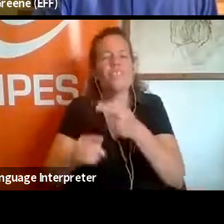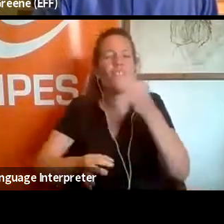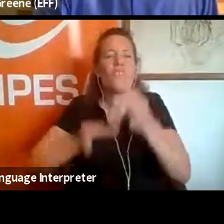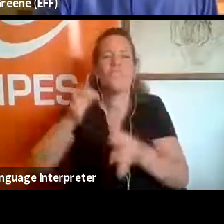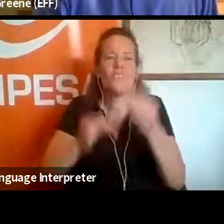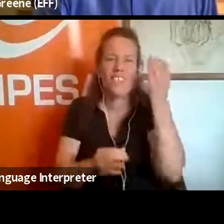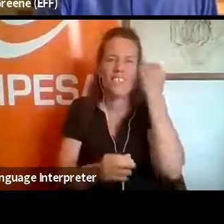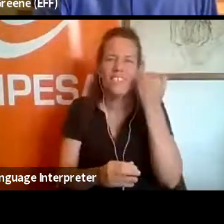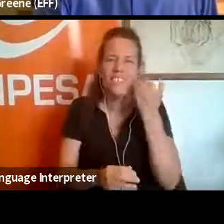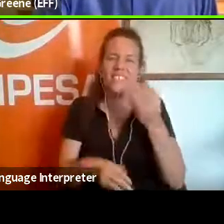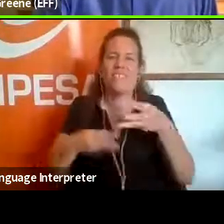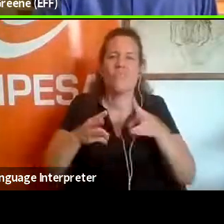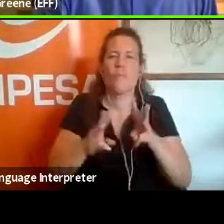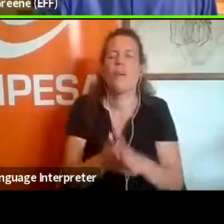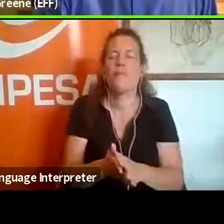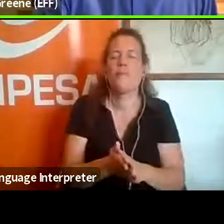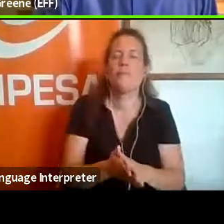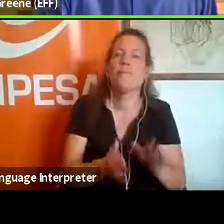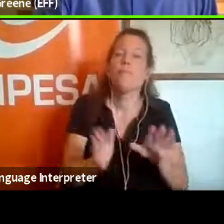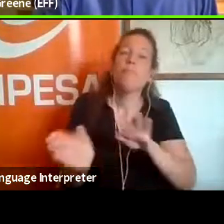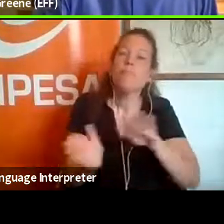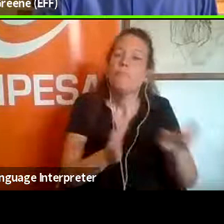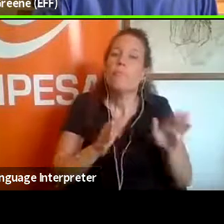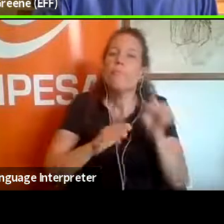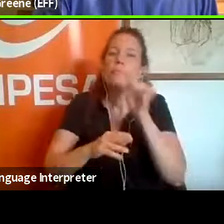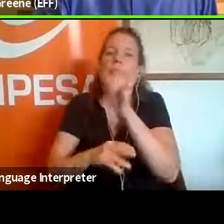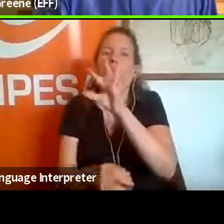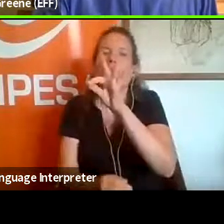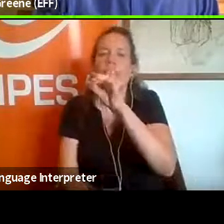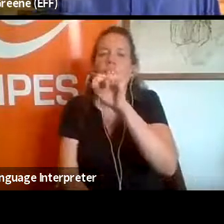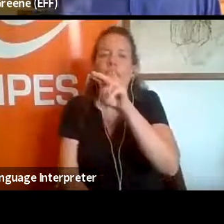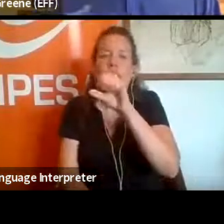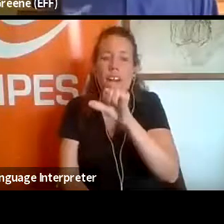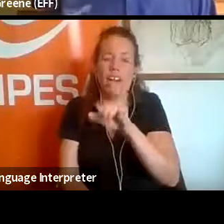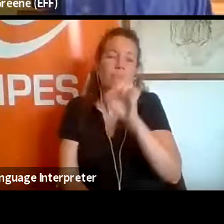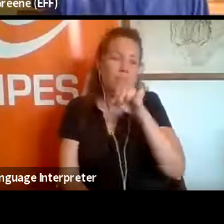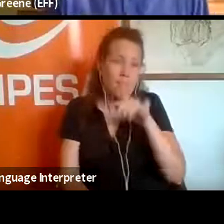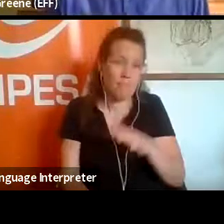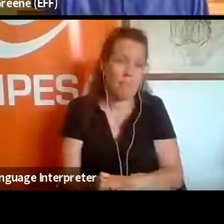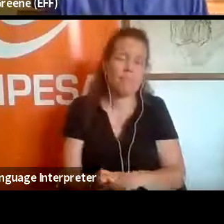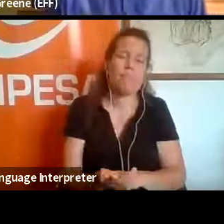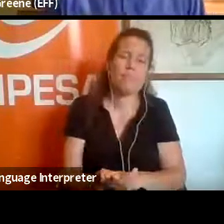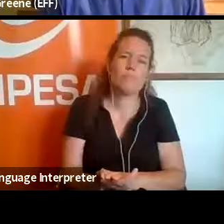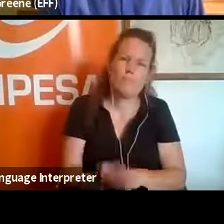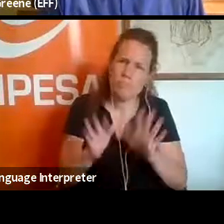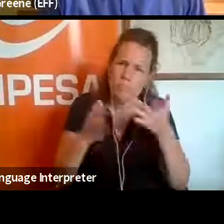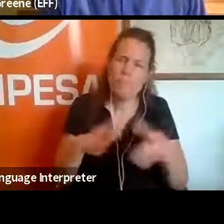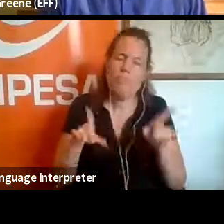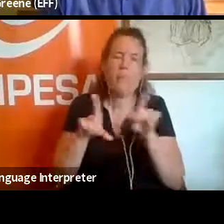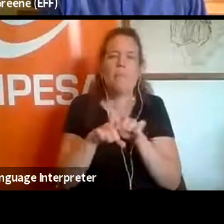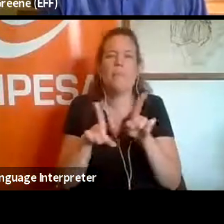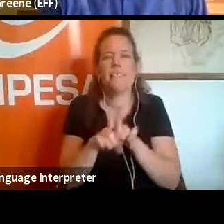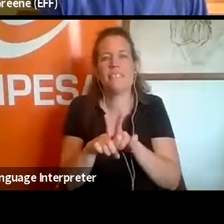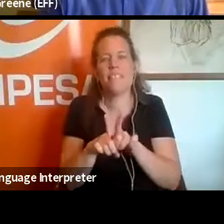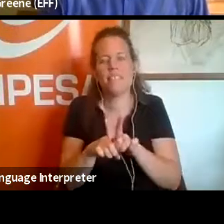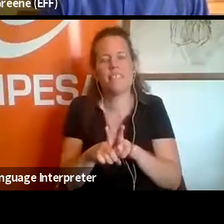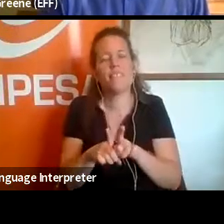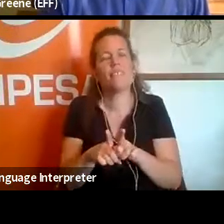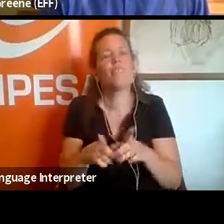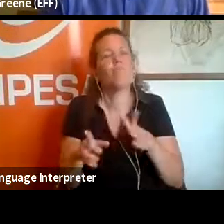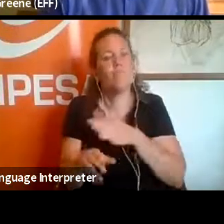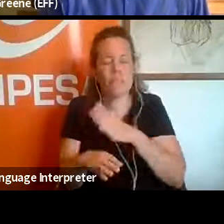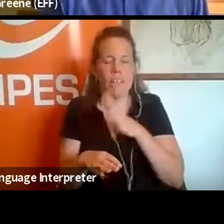you. Yes, Tina. Thanks, David. Yeah, very similar point, and maybe just to share some experiences from